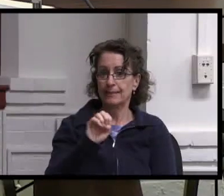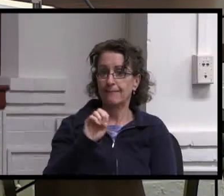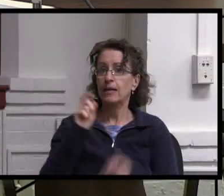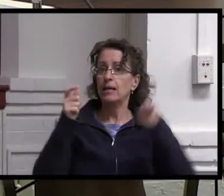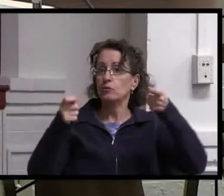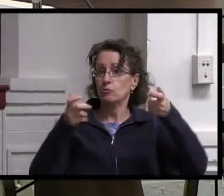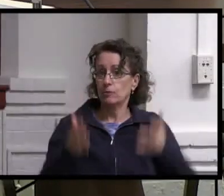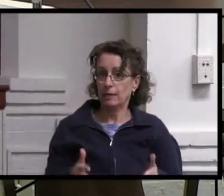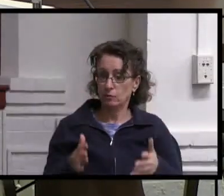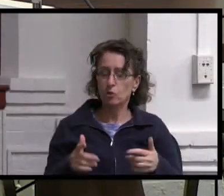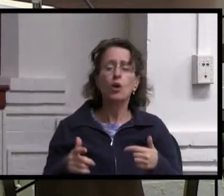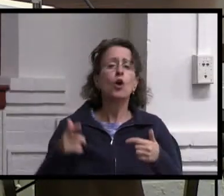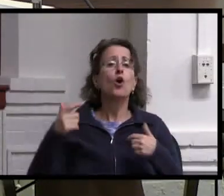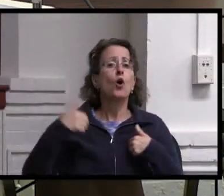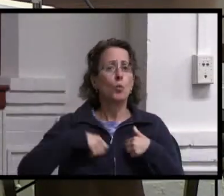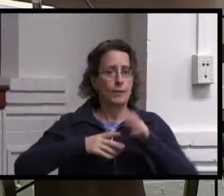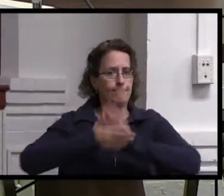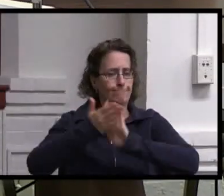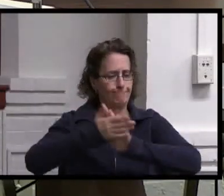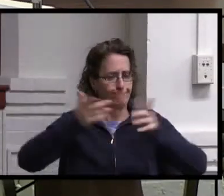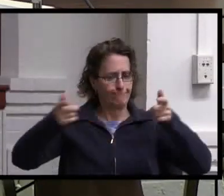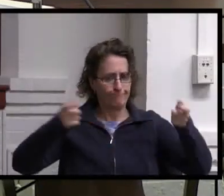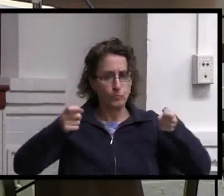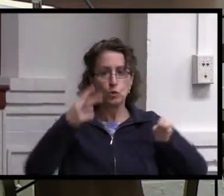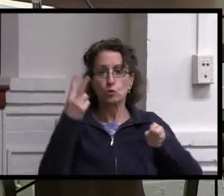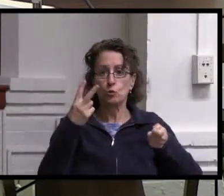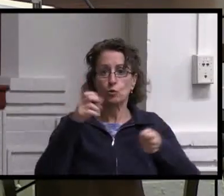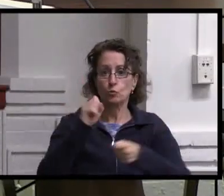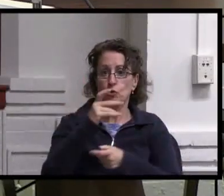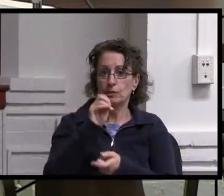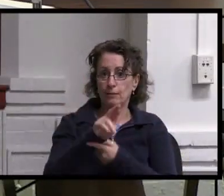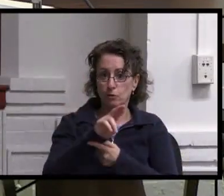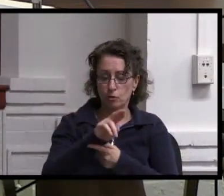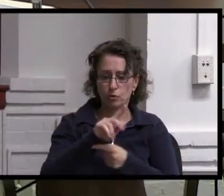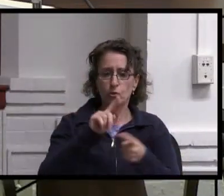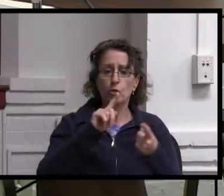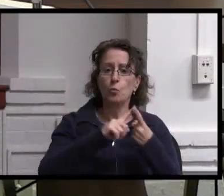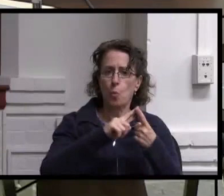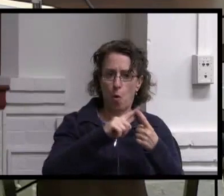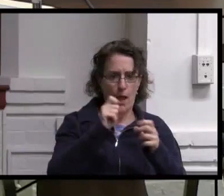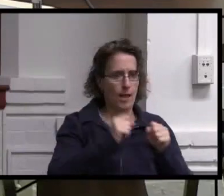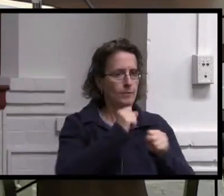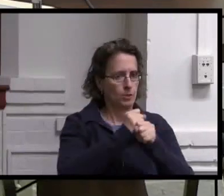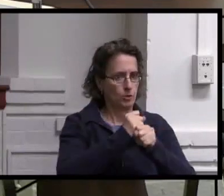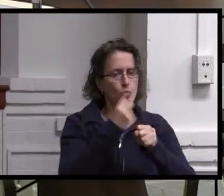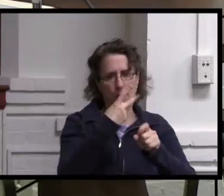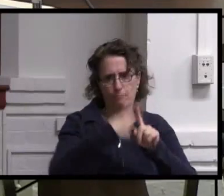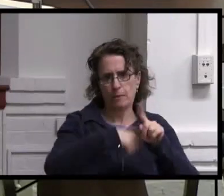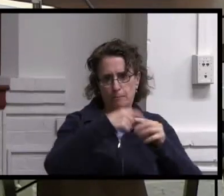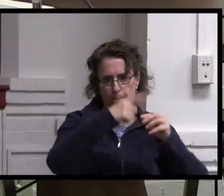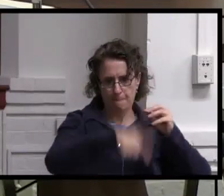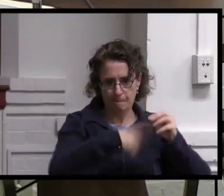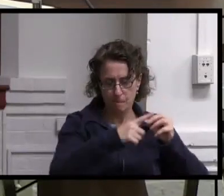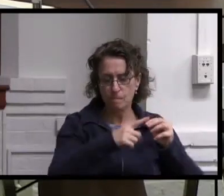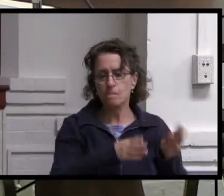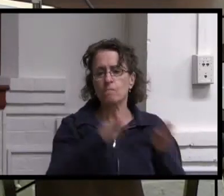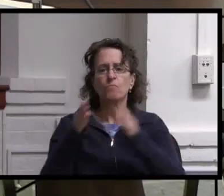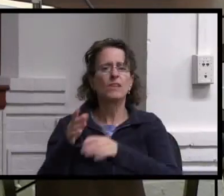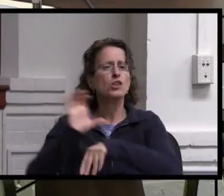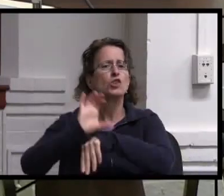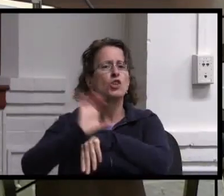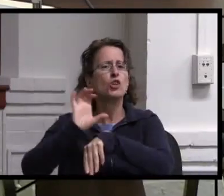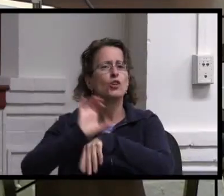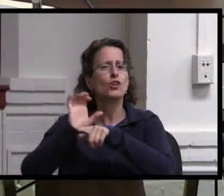seasonal, one year round. We have case management services and a drop-in center. And so I'd like to thank the select board for hosting this